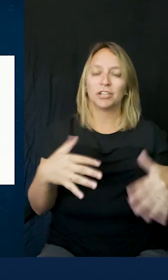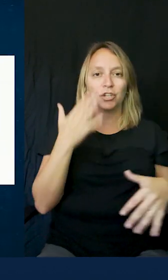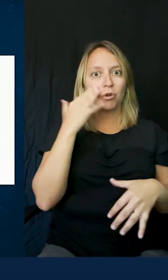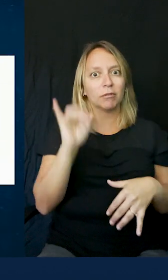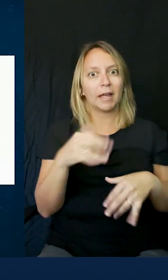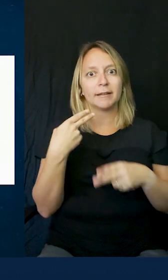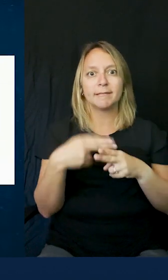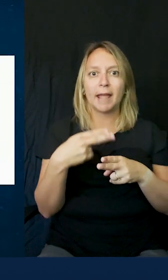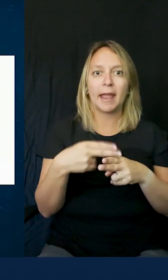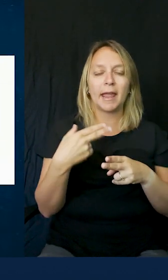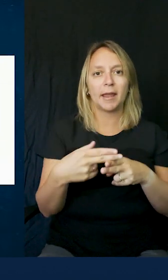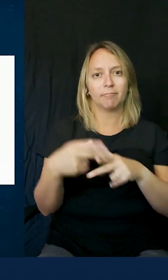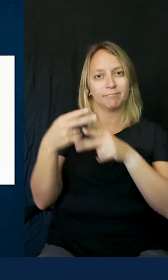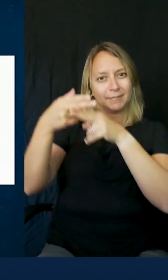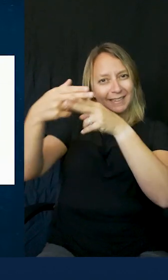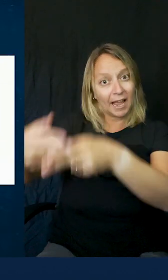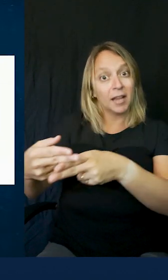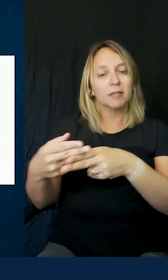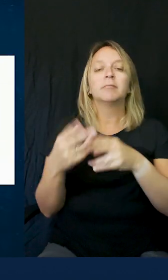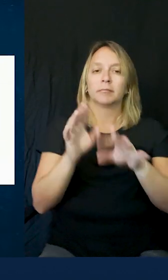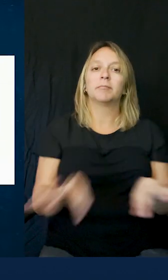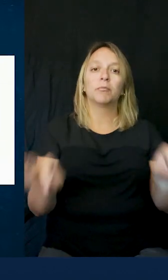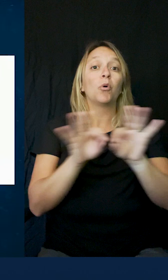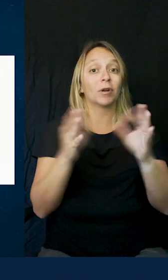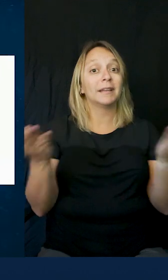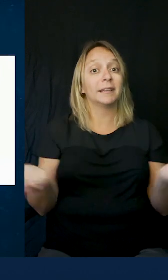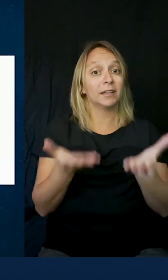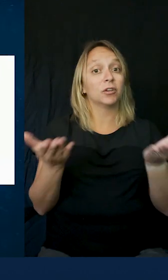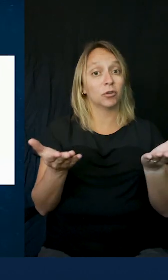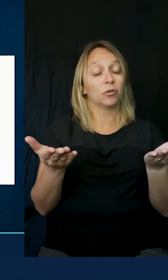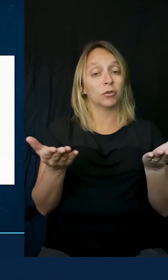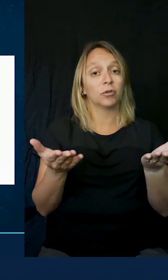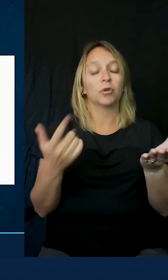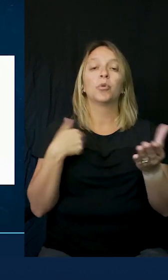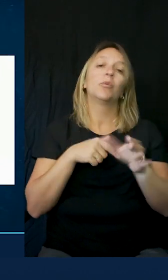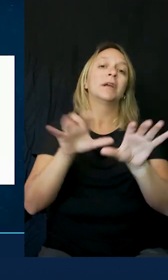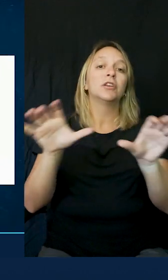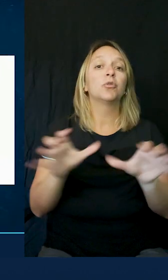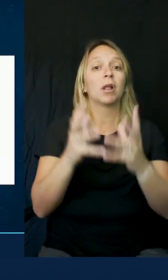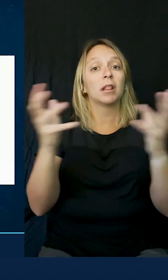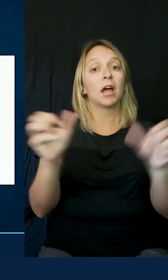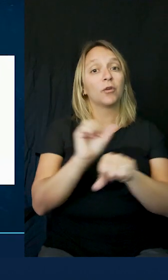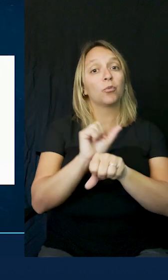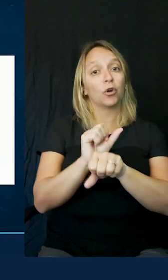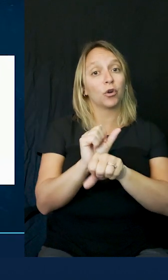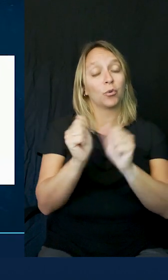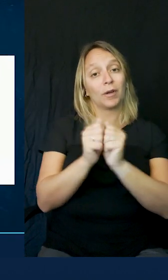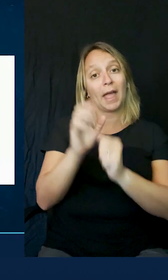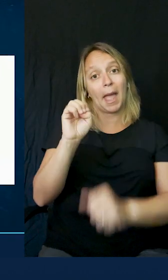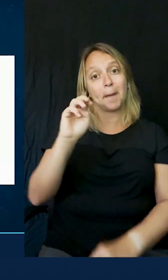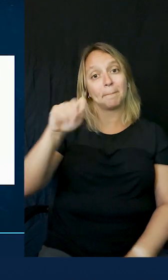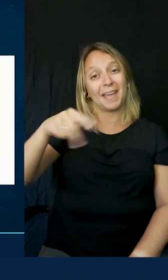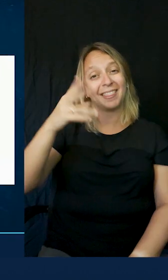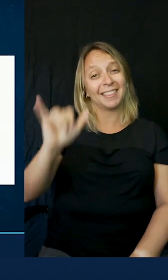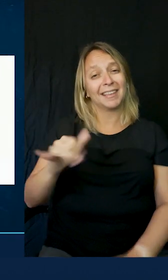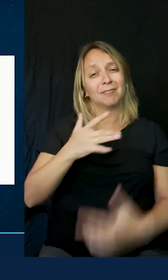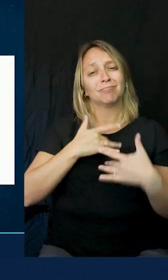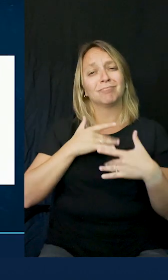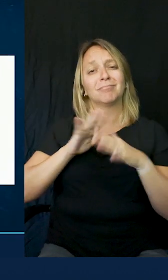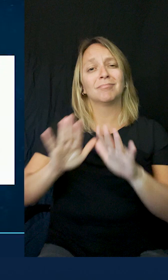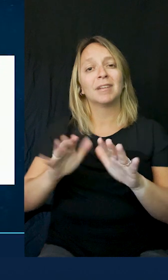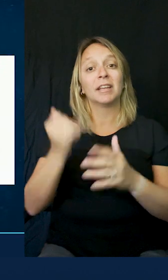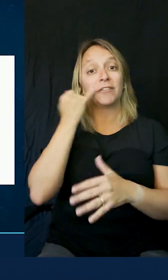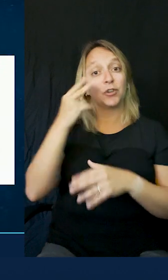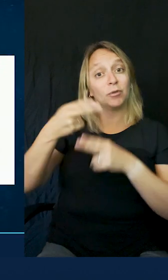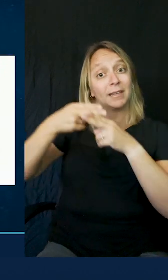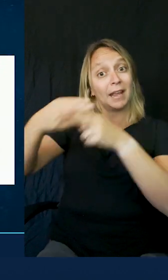really important to us here at the aquarium too. We do a lot of work with empathy, and one of the things that we always say is when you give an animal a name, you give it a narrative